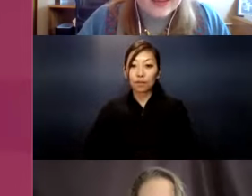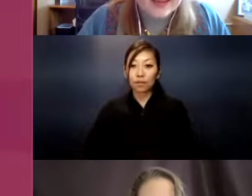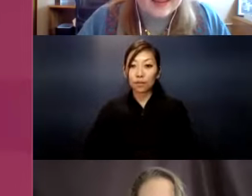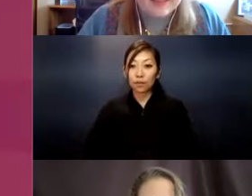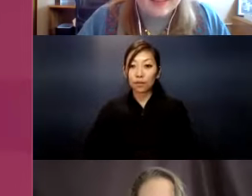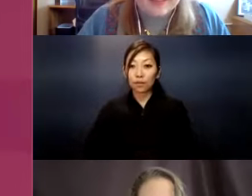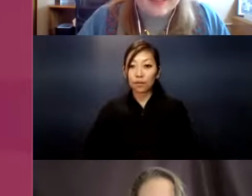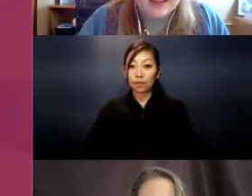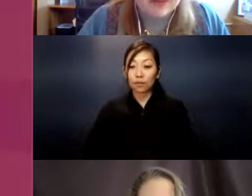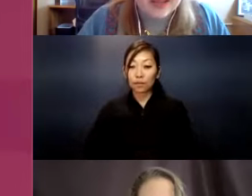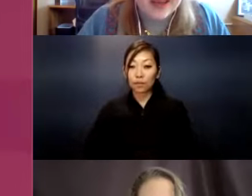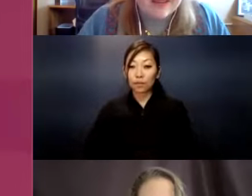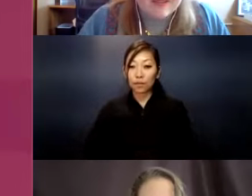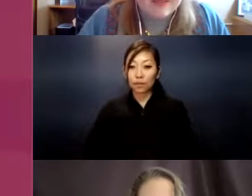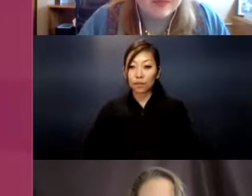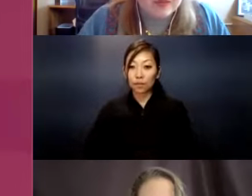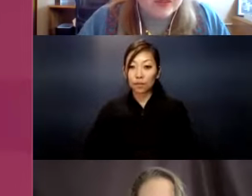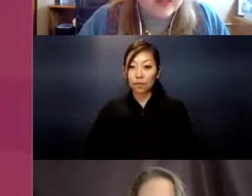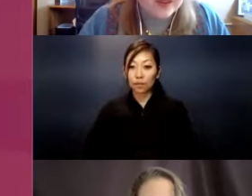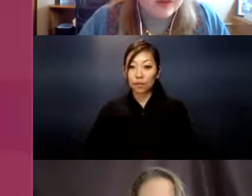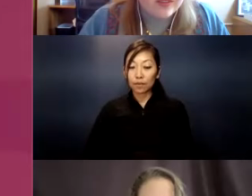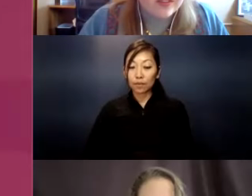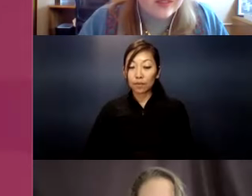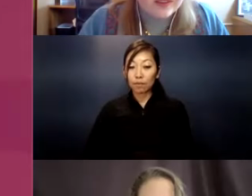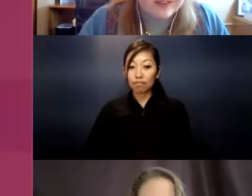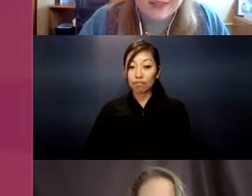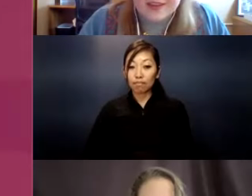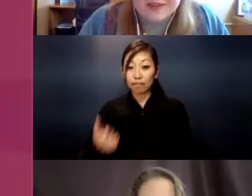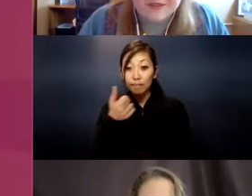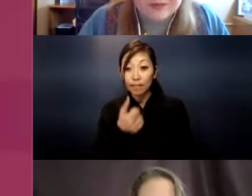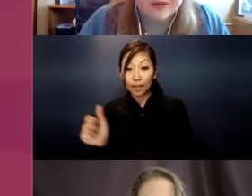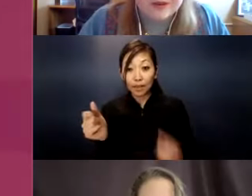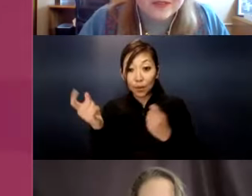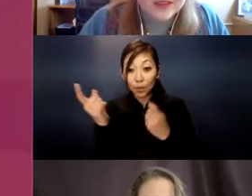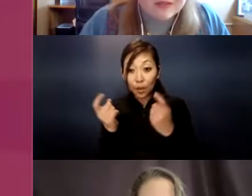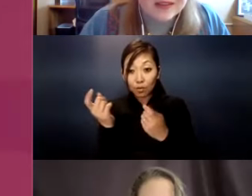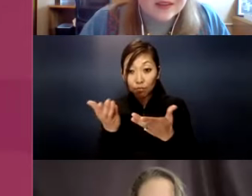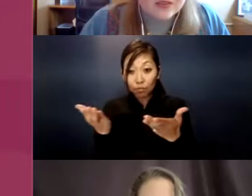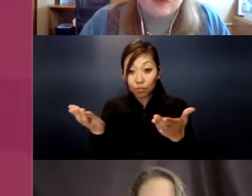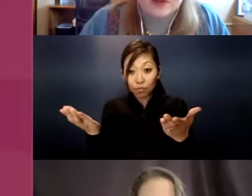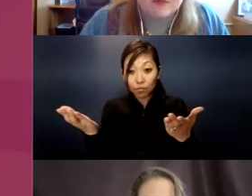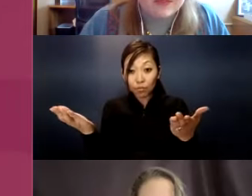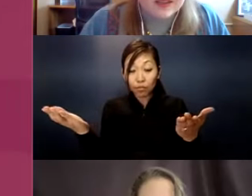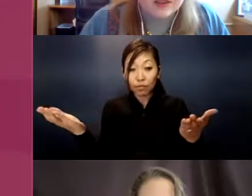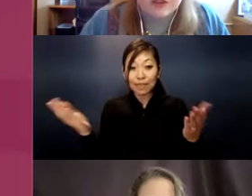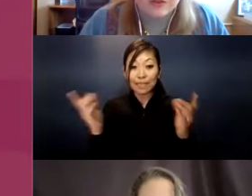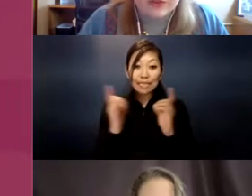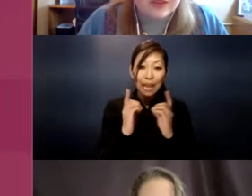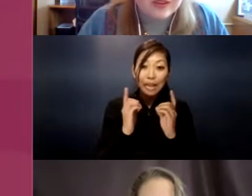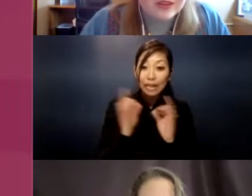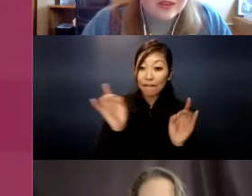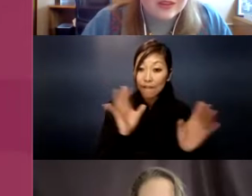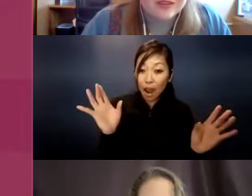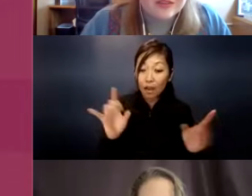But yeah, does anybody have specific questions that you can think of about dating violence or working with